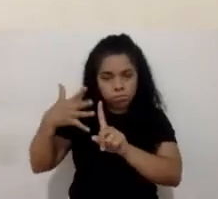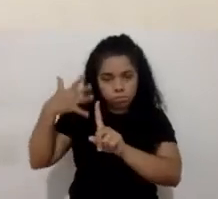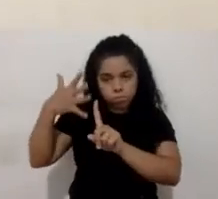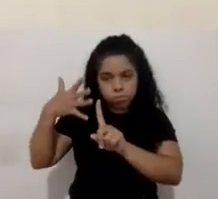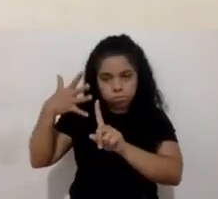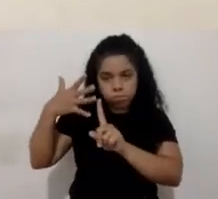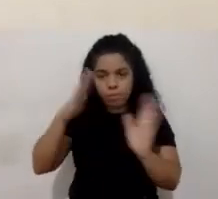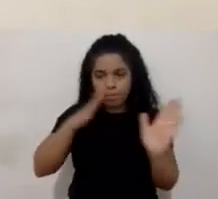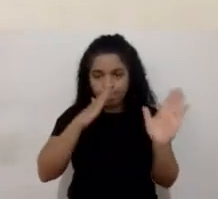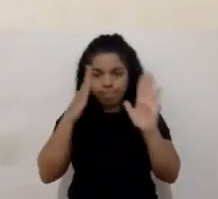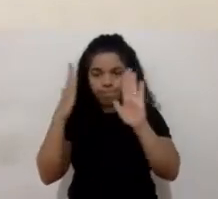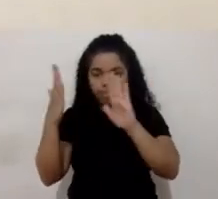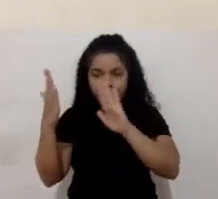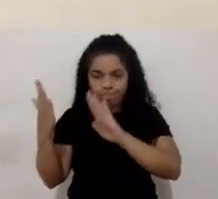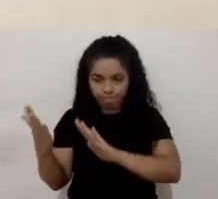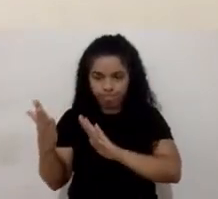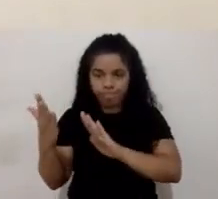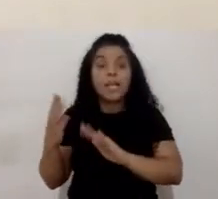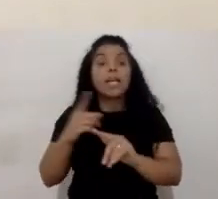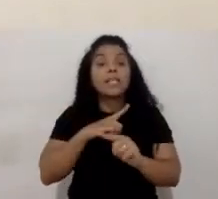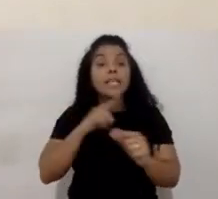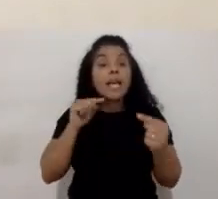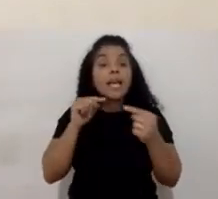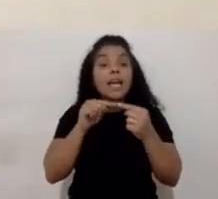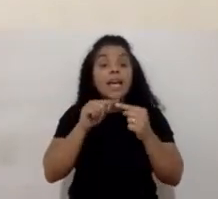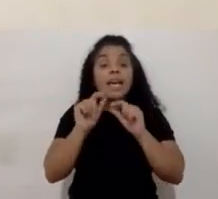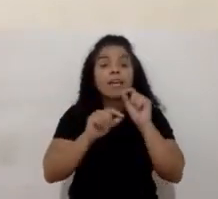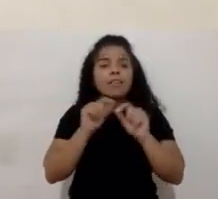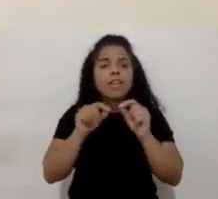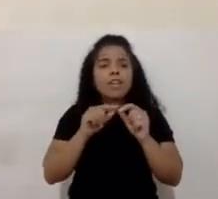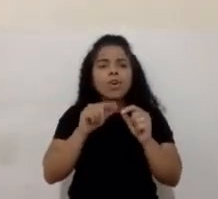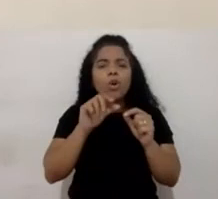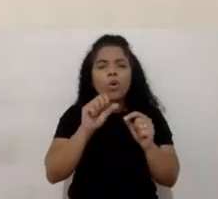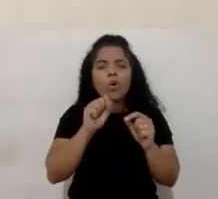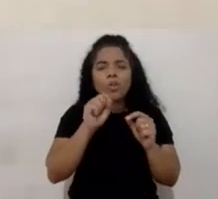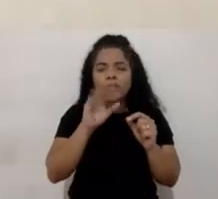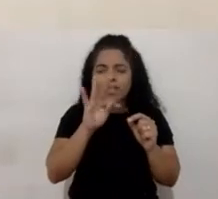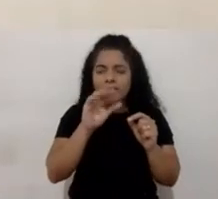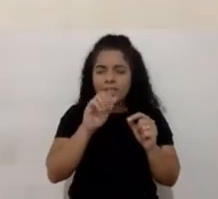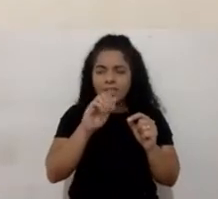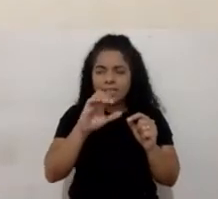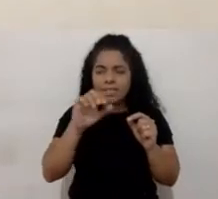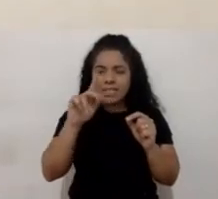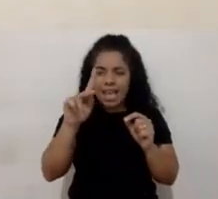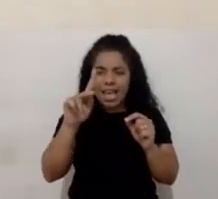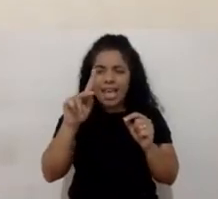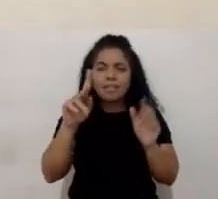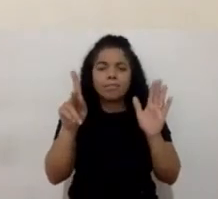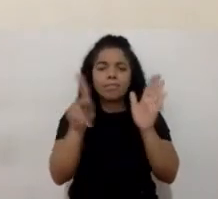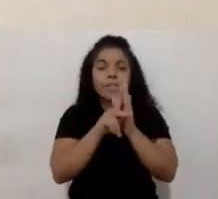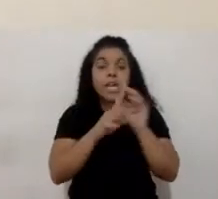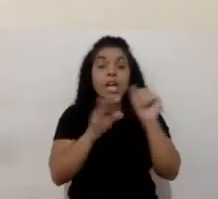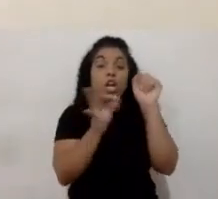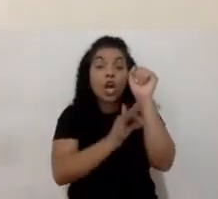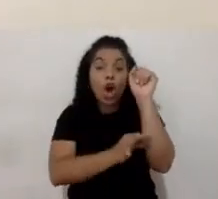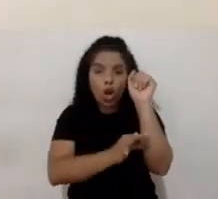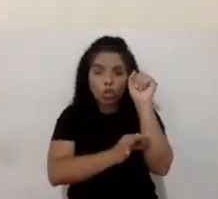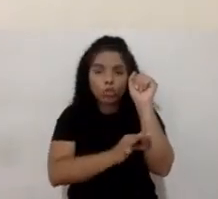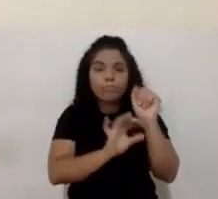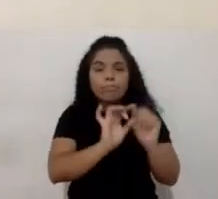that is basically limited to each application, right? How to deal with